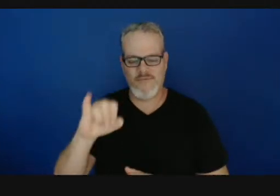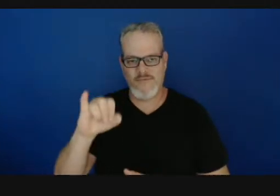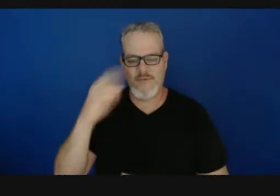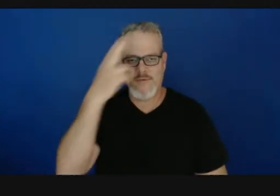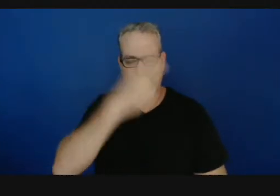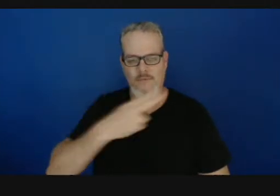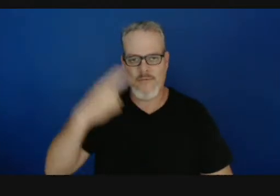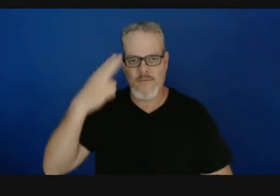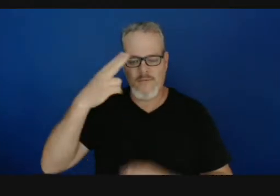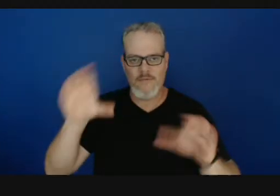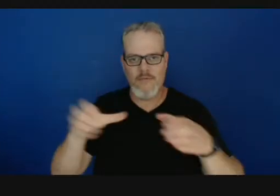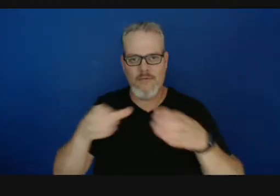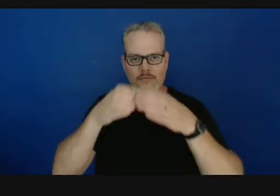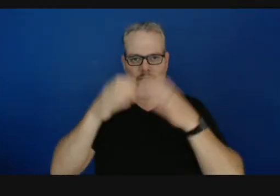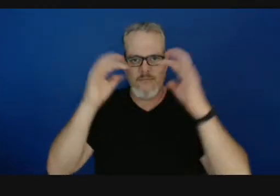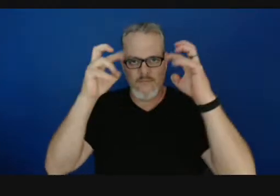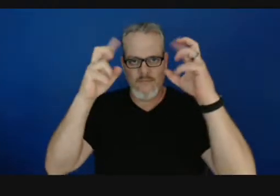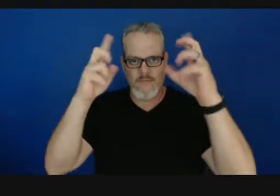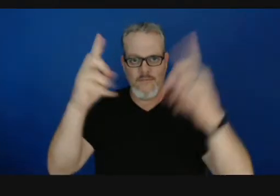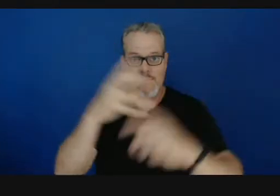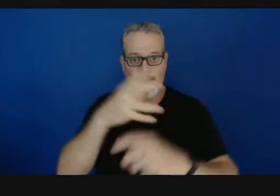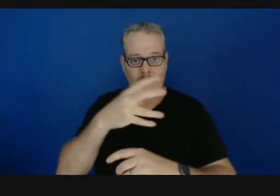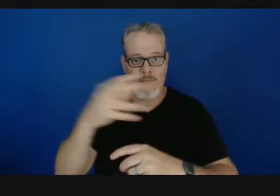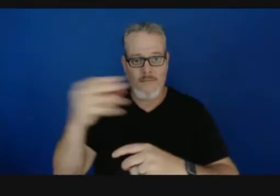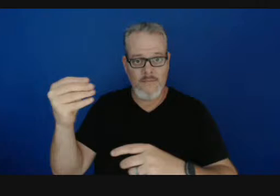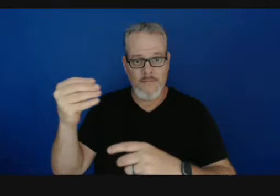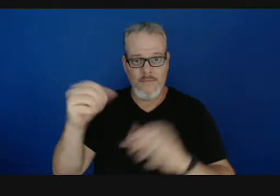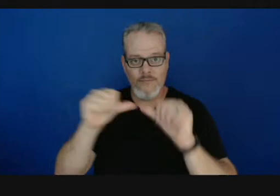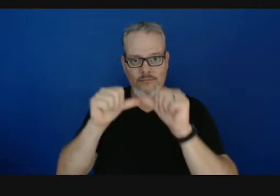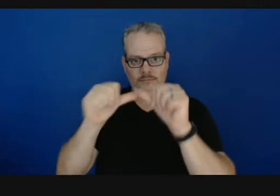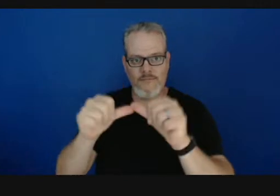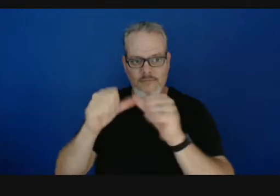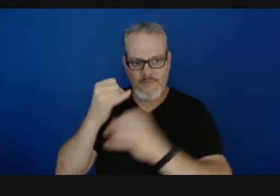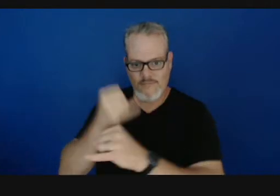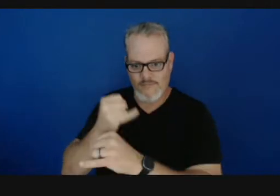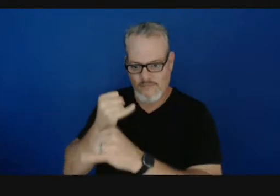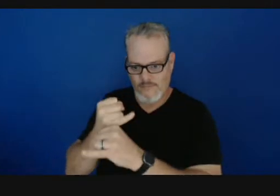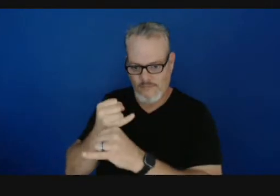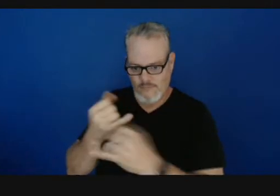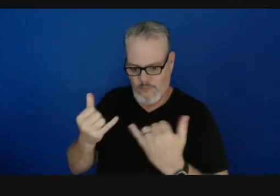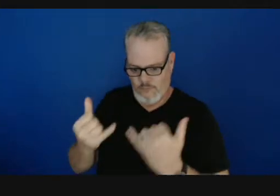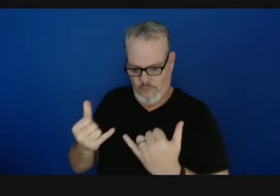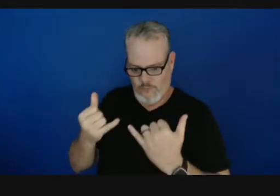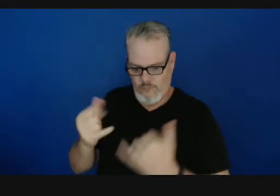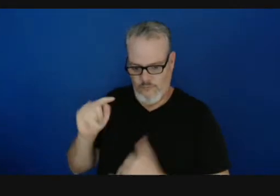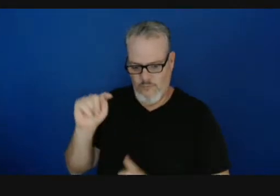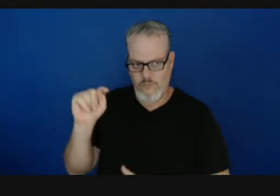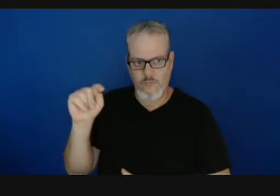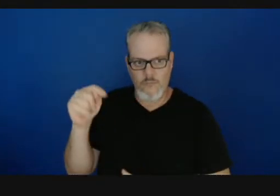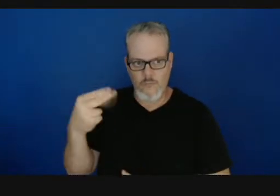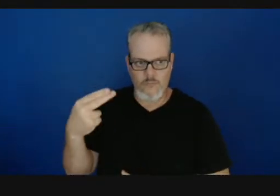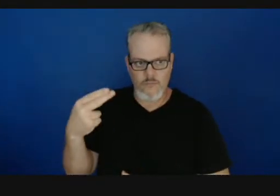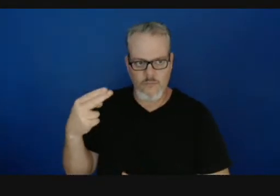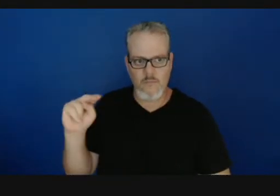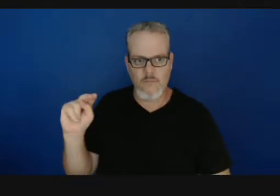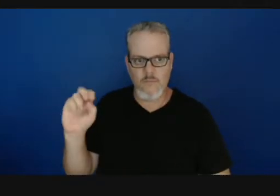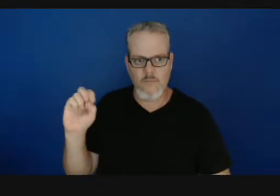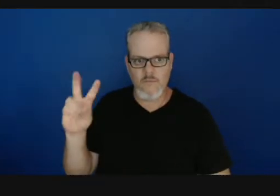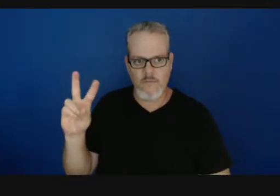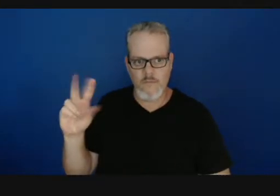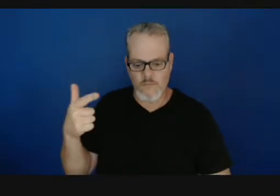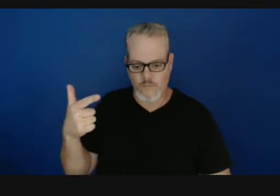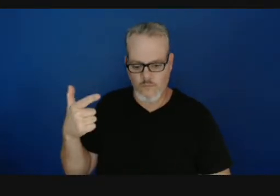and Resilience Institute. Today is Thursday, November 21st, 2024. Kilauea and Mauna Loa have both been